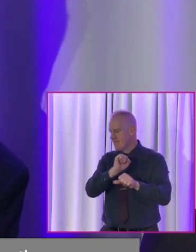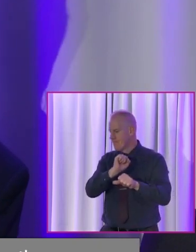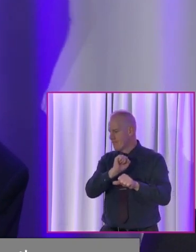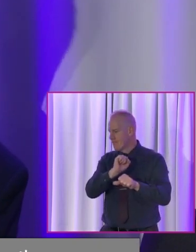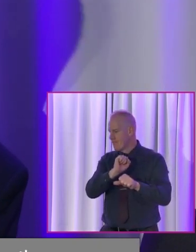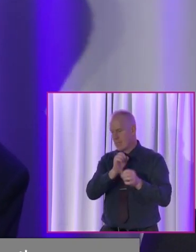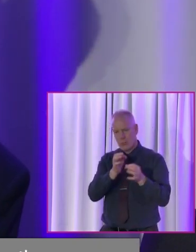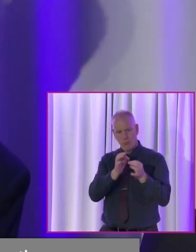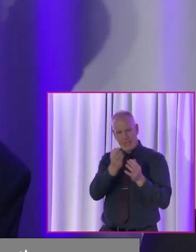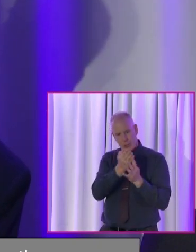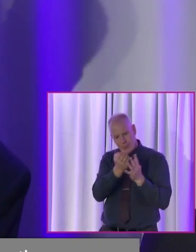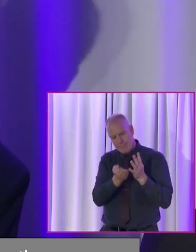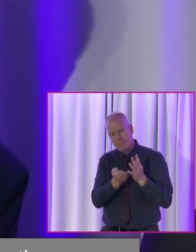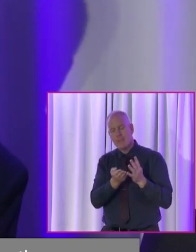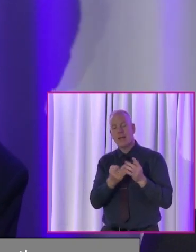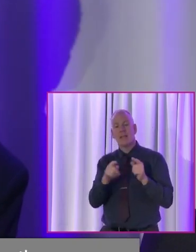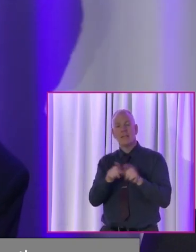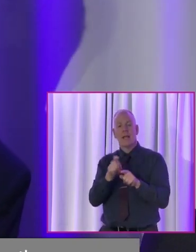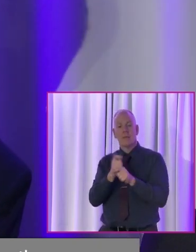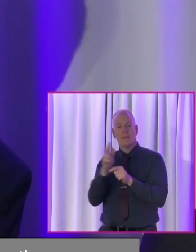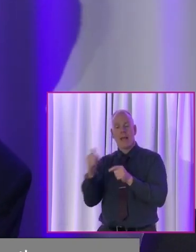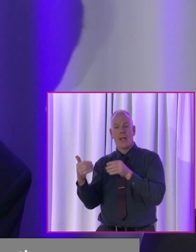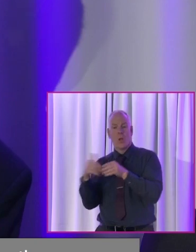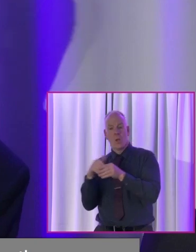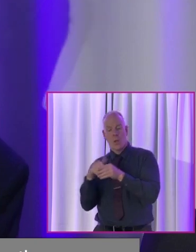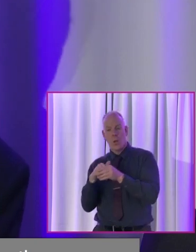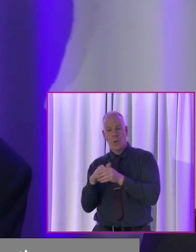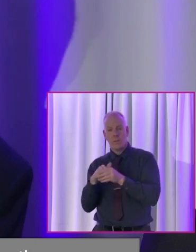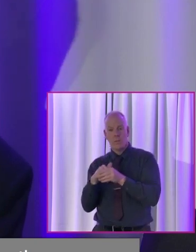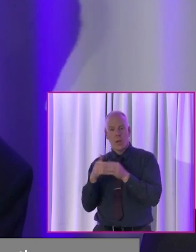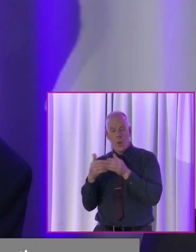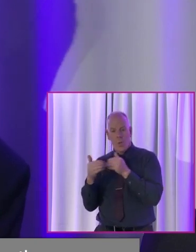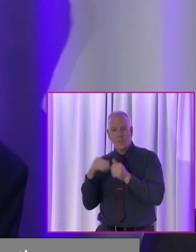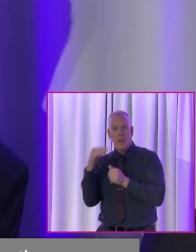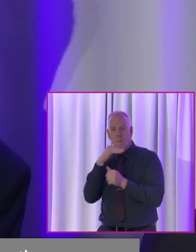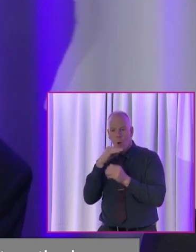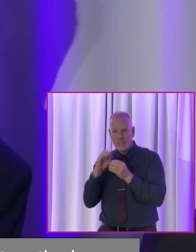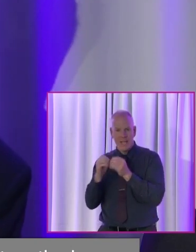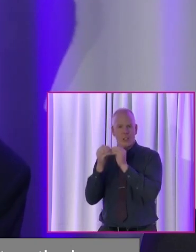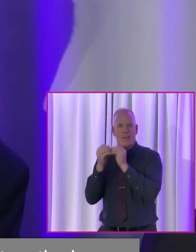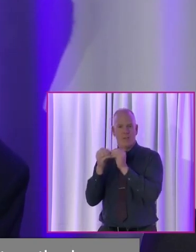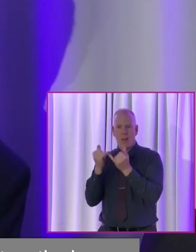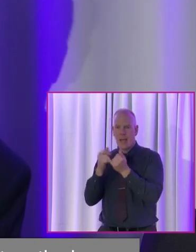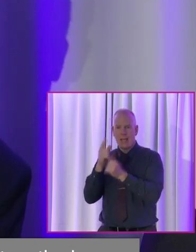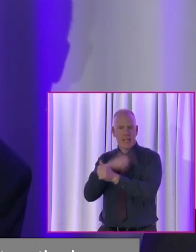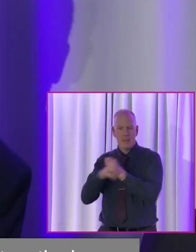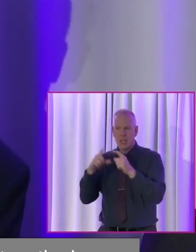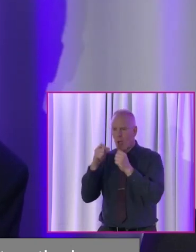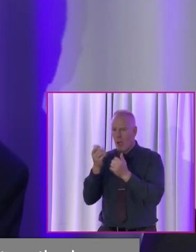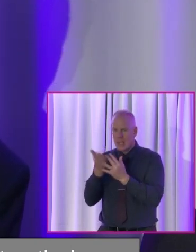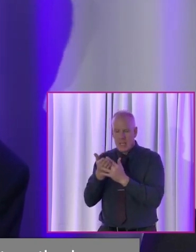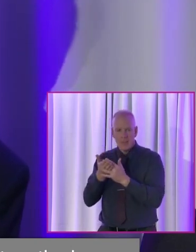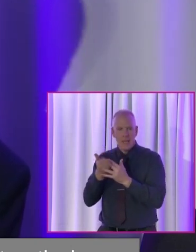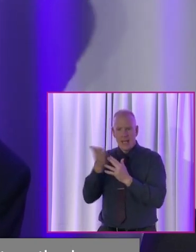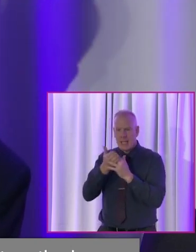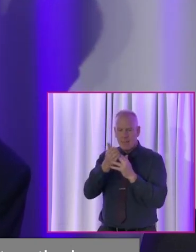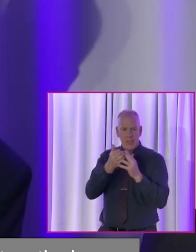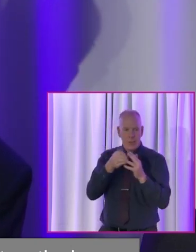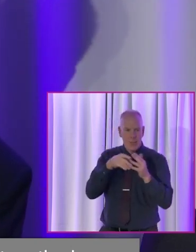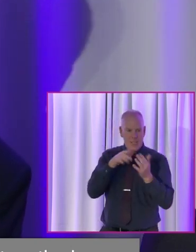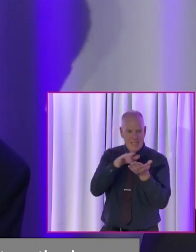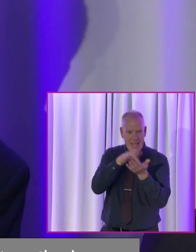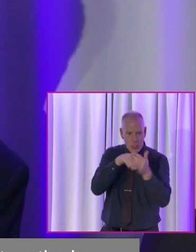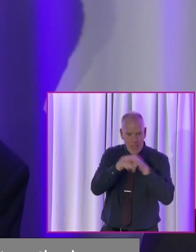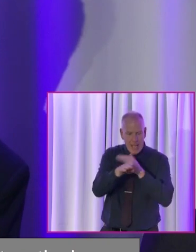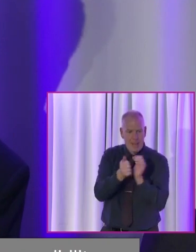the strategy, and also give inputs on the key flagship initiatives such as the disability card or the accessible EU center and so forth. So